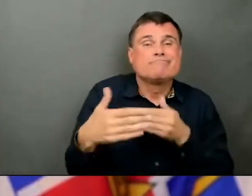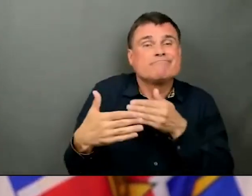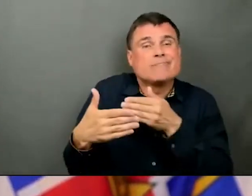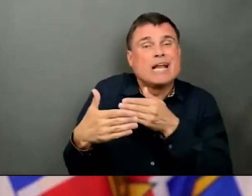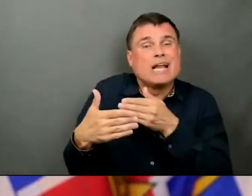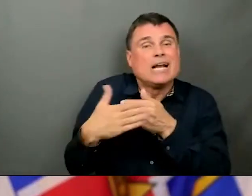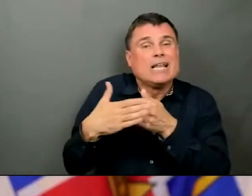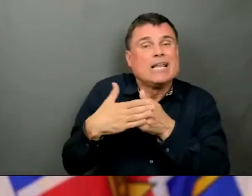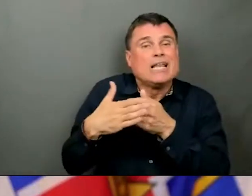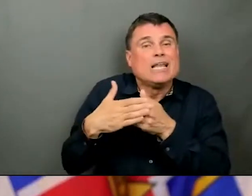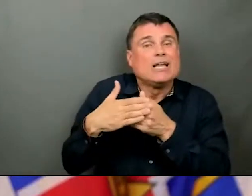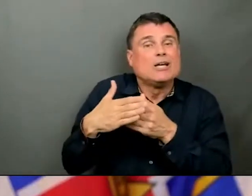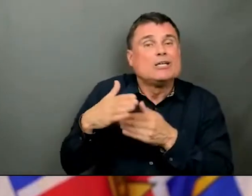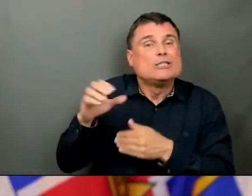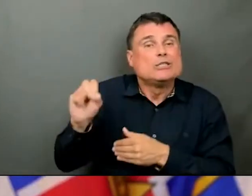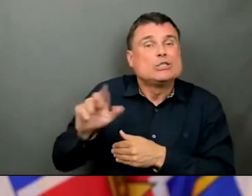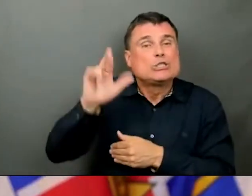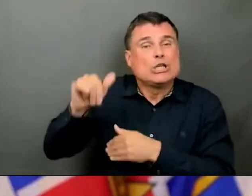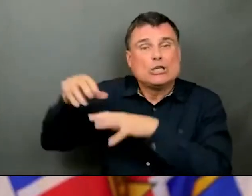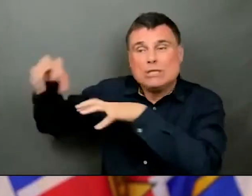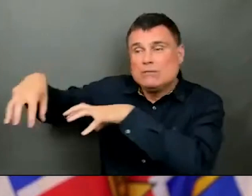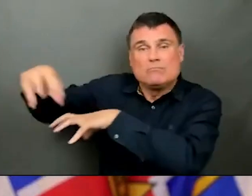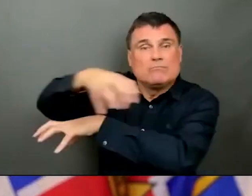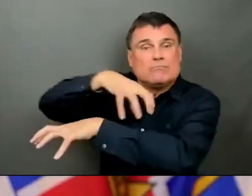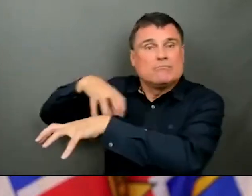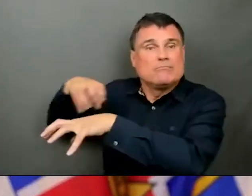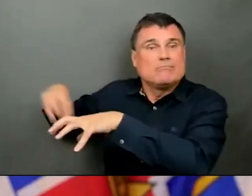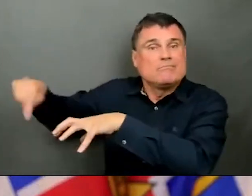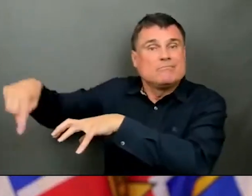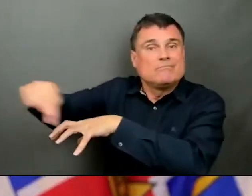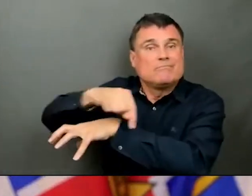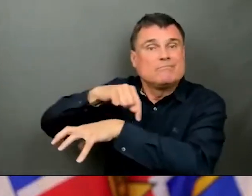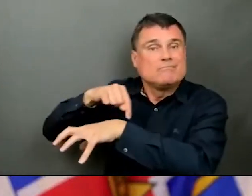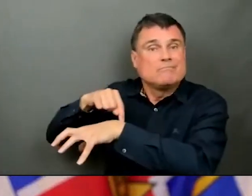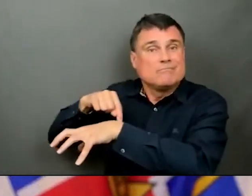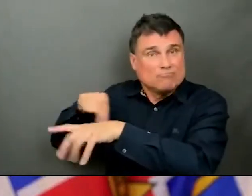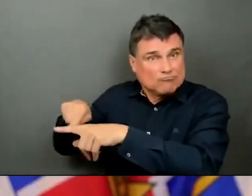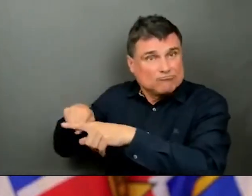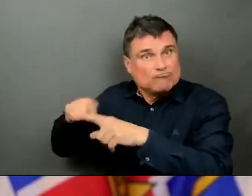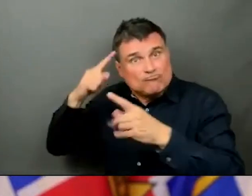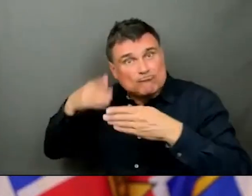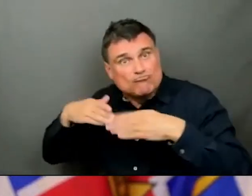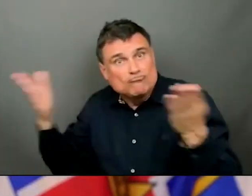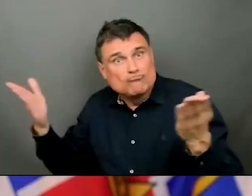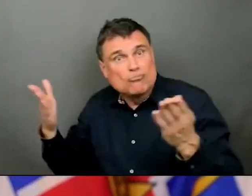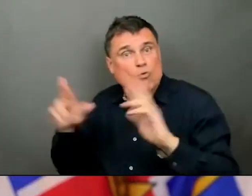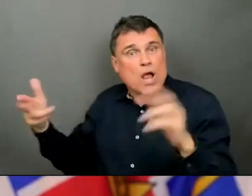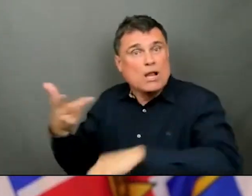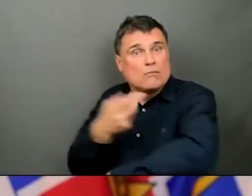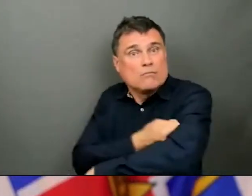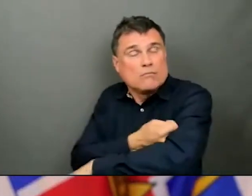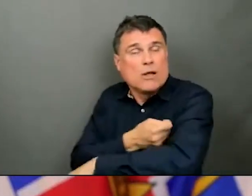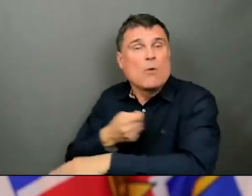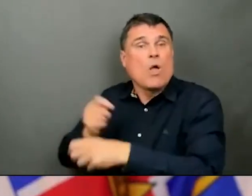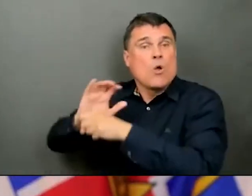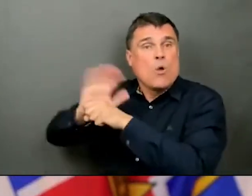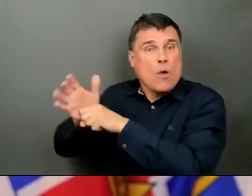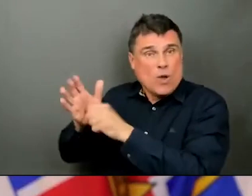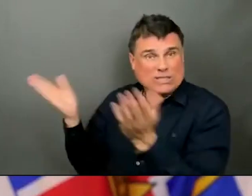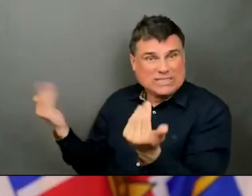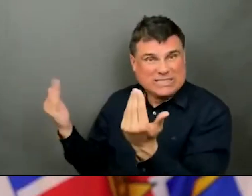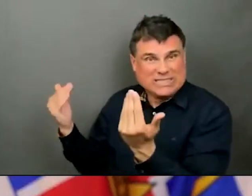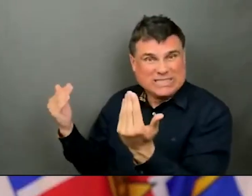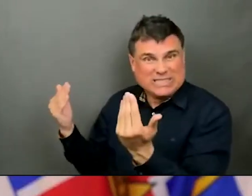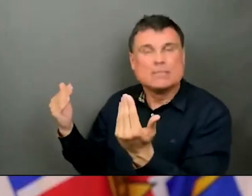that the population that's eligible for vaccine is now going down. So we should start to see those increasing